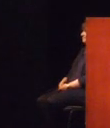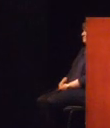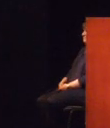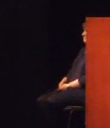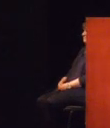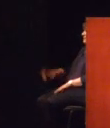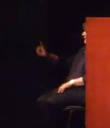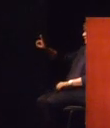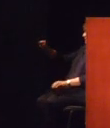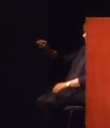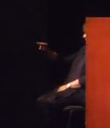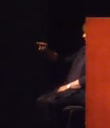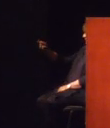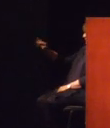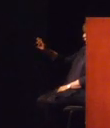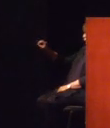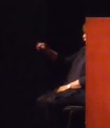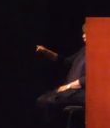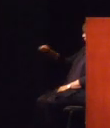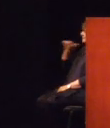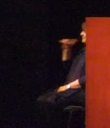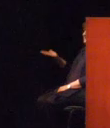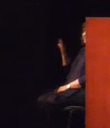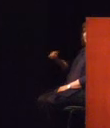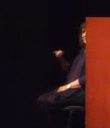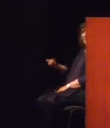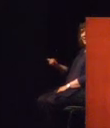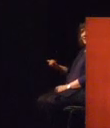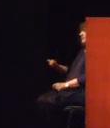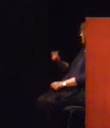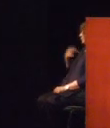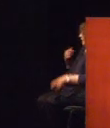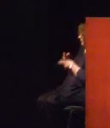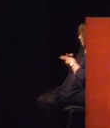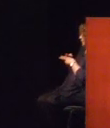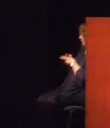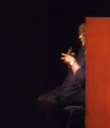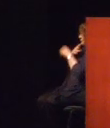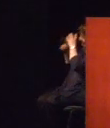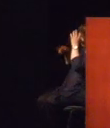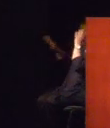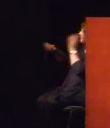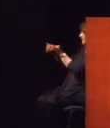Dan Troy is not here today, and so I'm going to very briefly touch on some of his areas, in